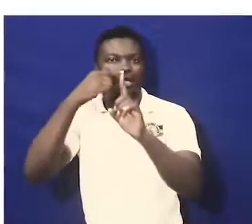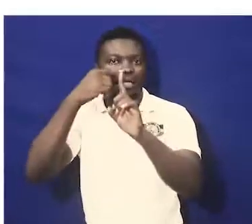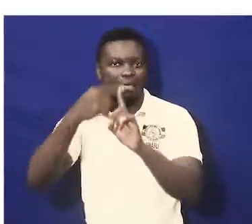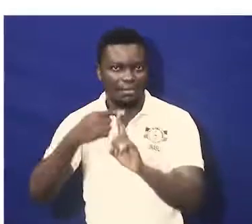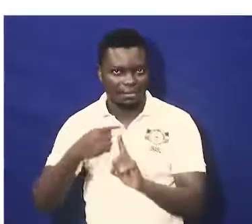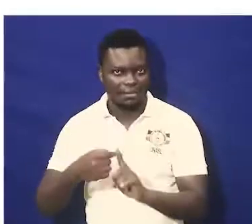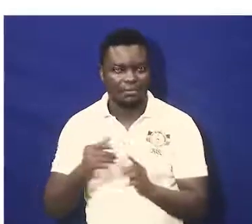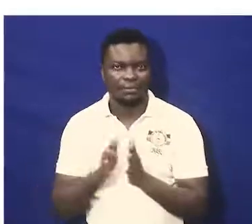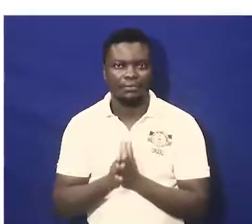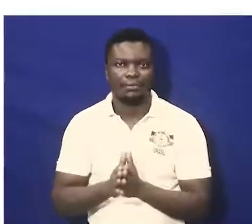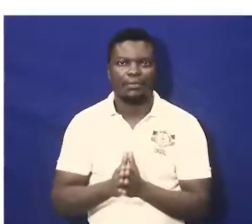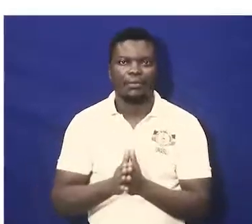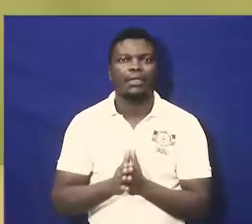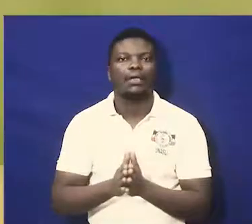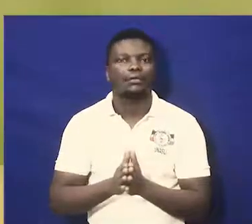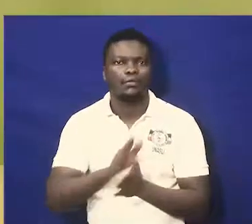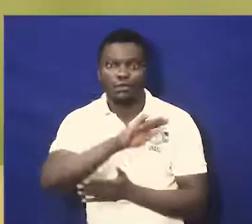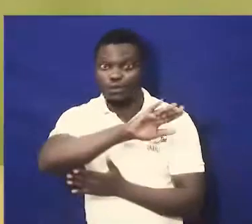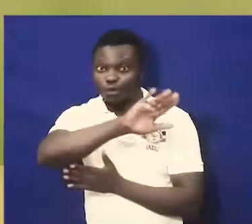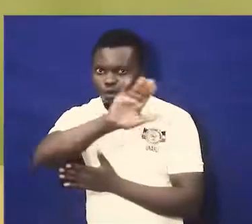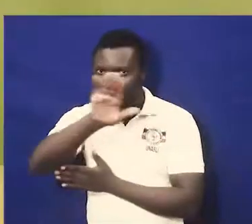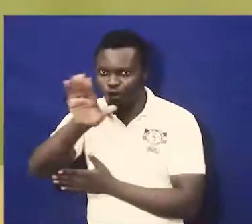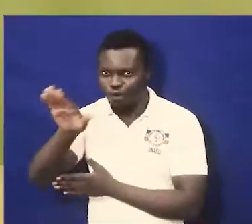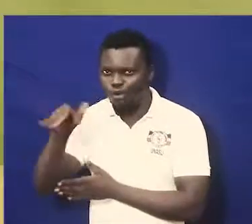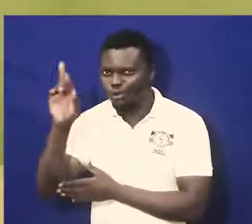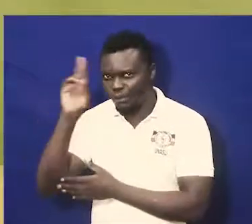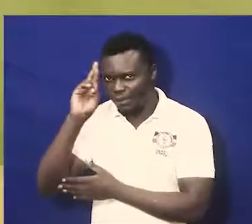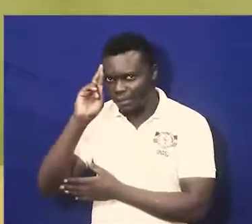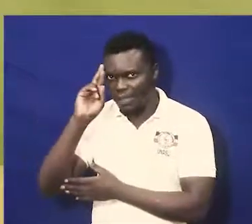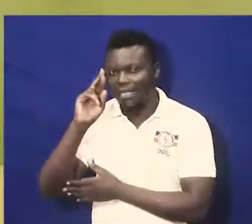arithmetic. You are all welcome.